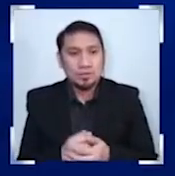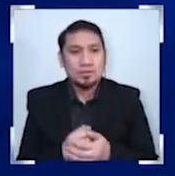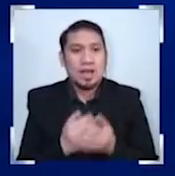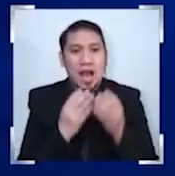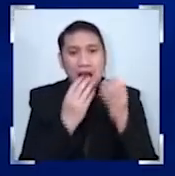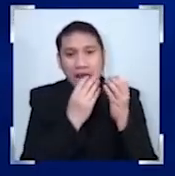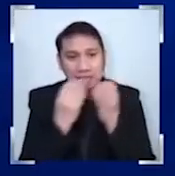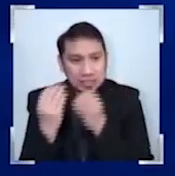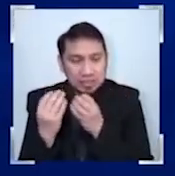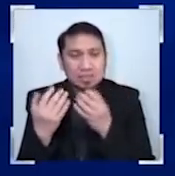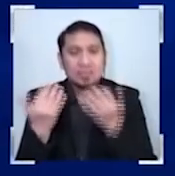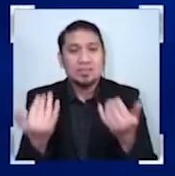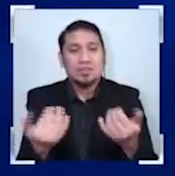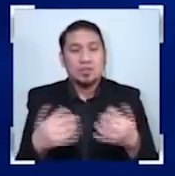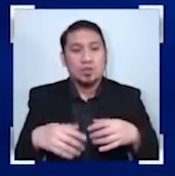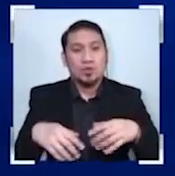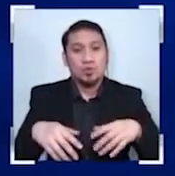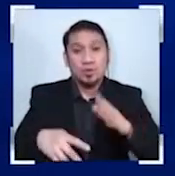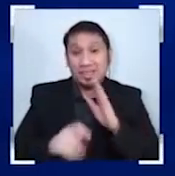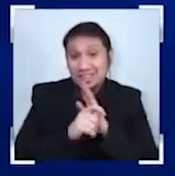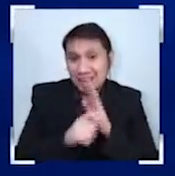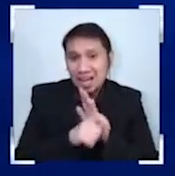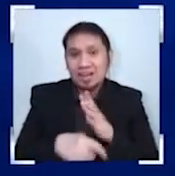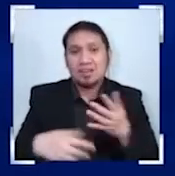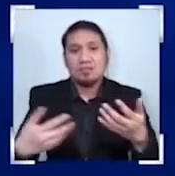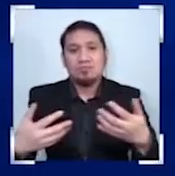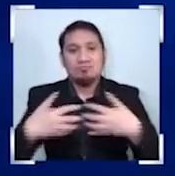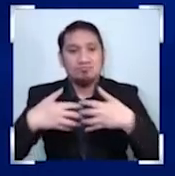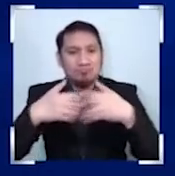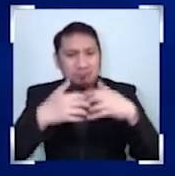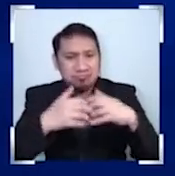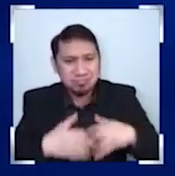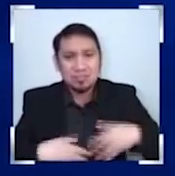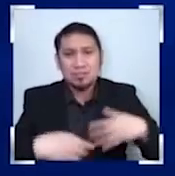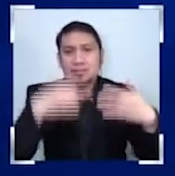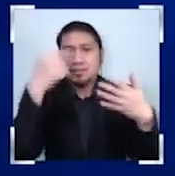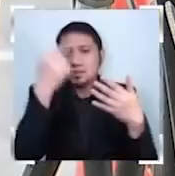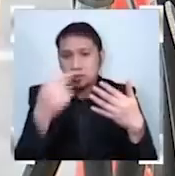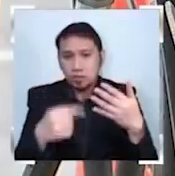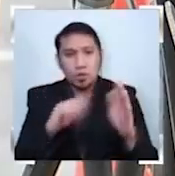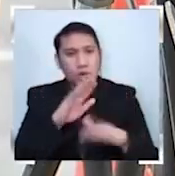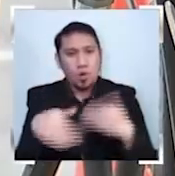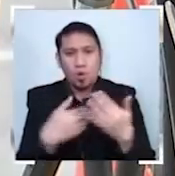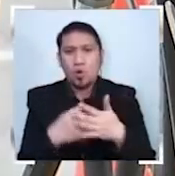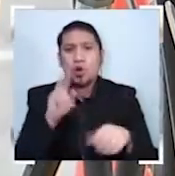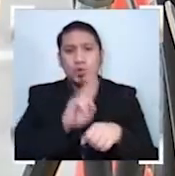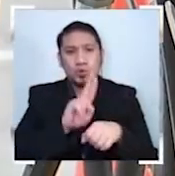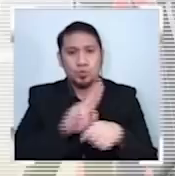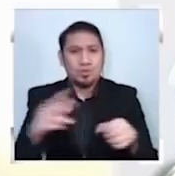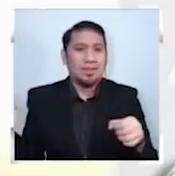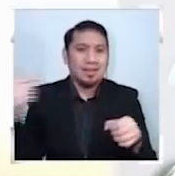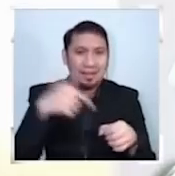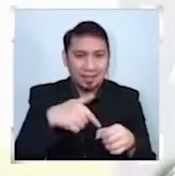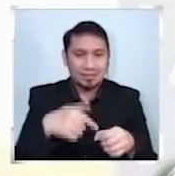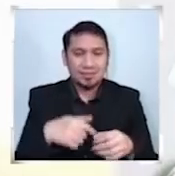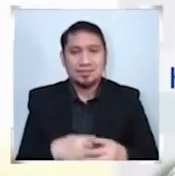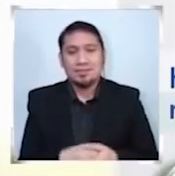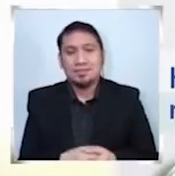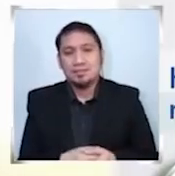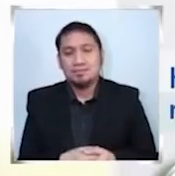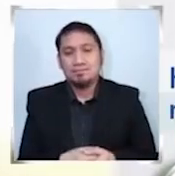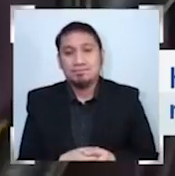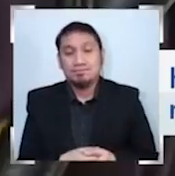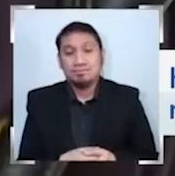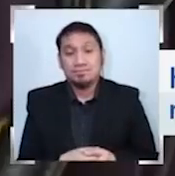yung irrigation, our biggest expense, all of that uses diesel fuel. At sabi ni Presidential Advisor for